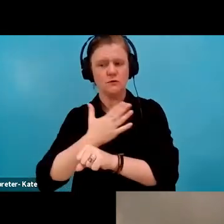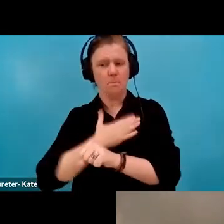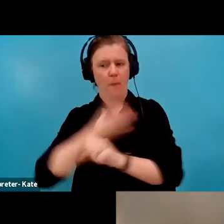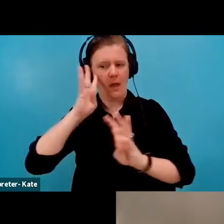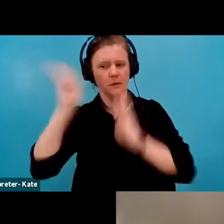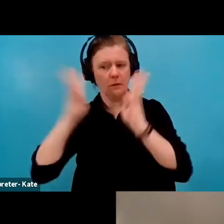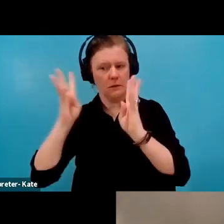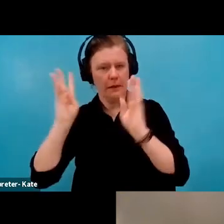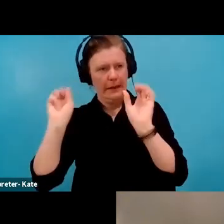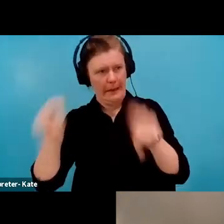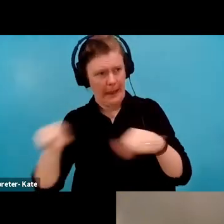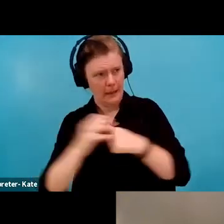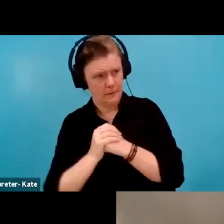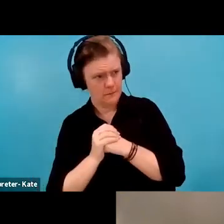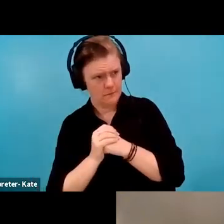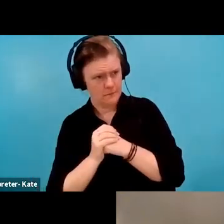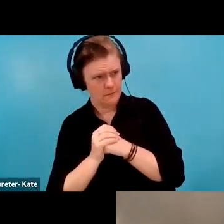this if?